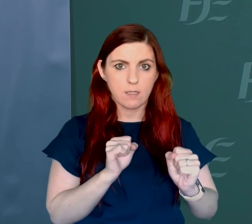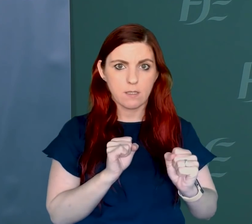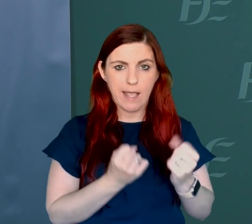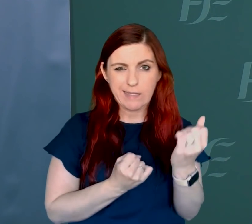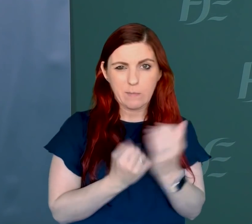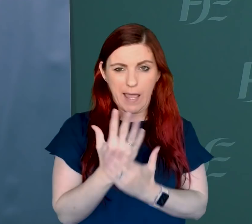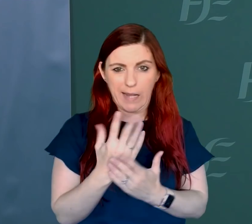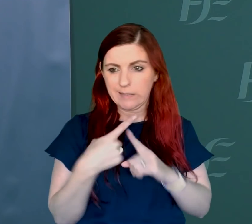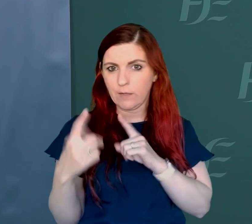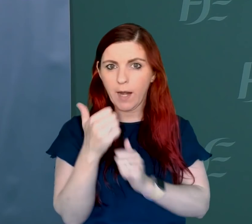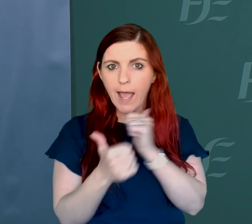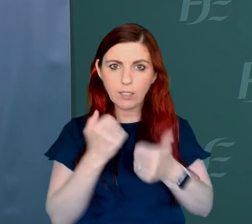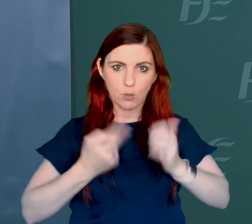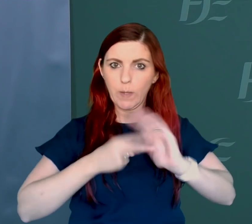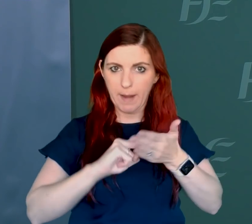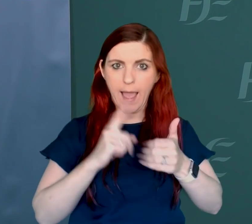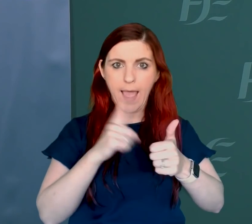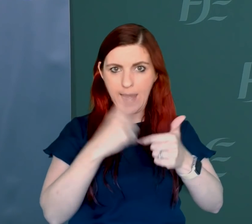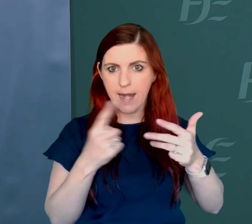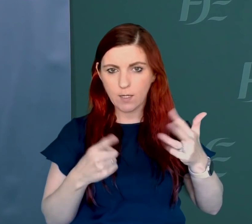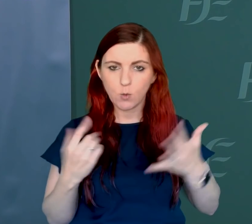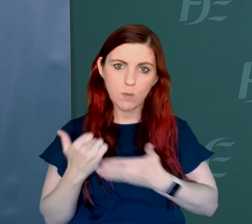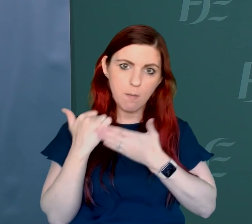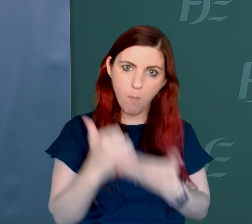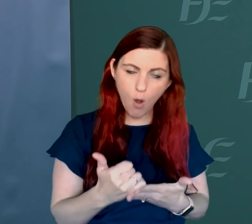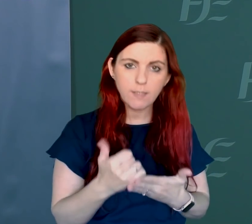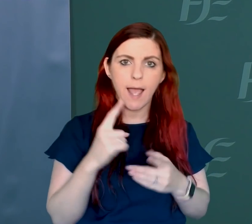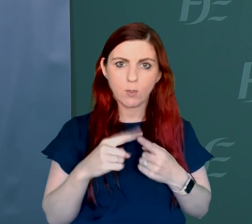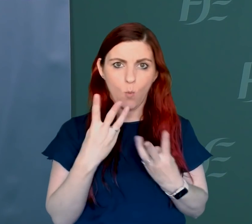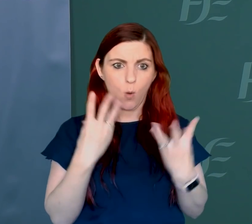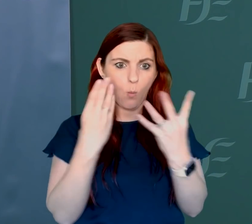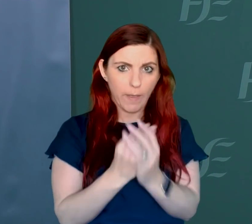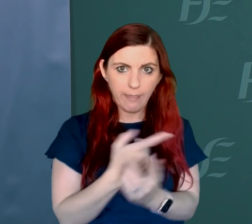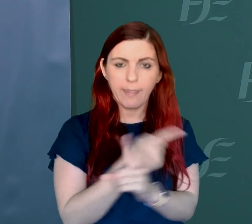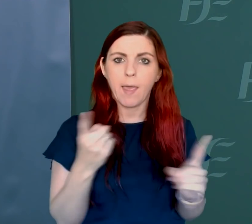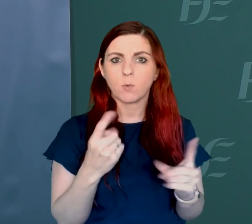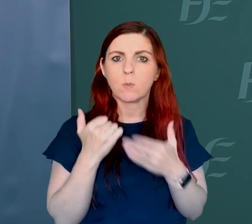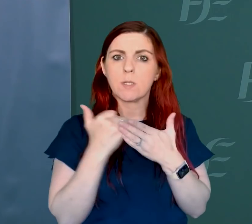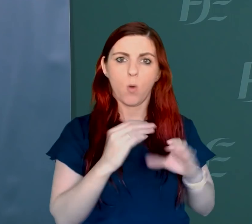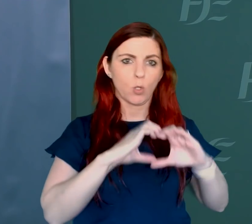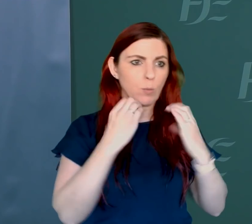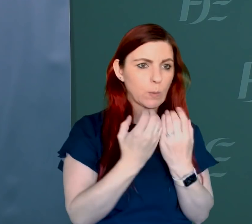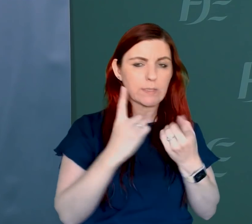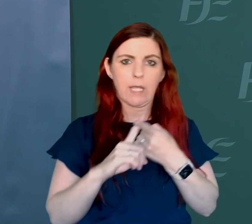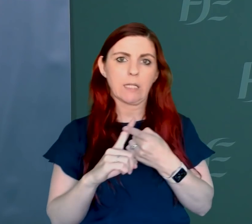of actions that we will take in support and with them to support our acute and community